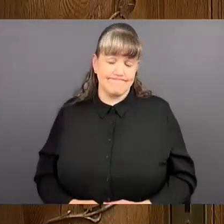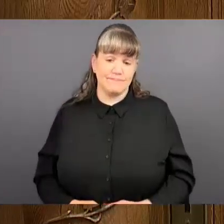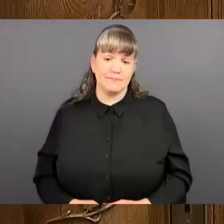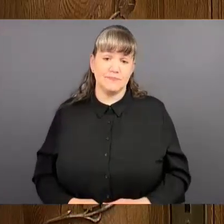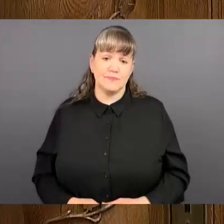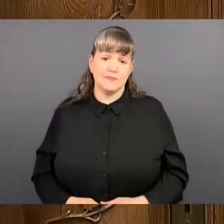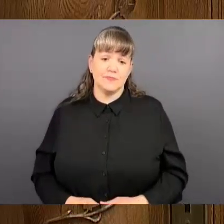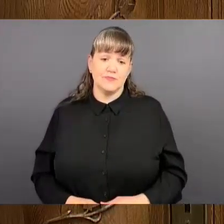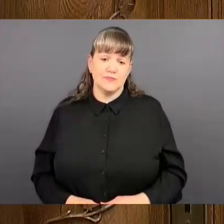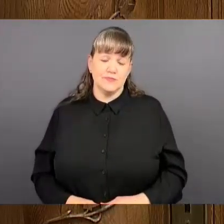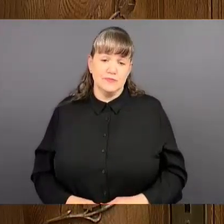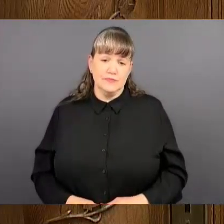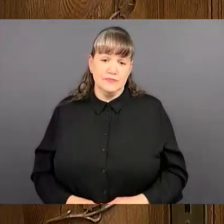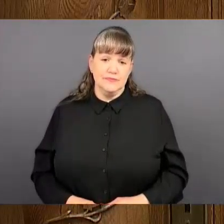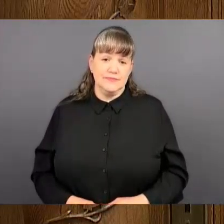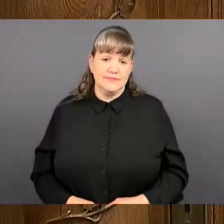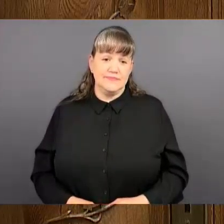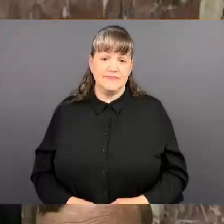Minister.